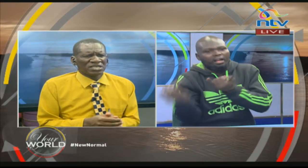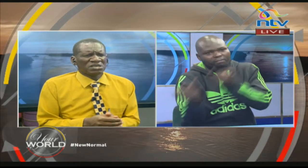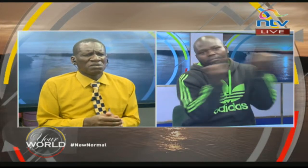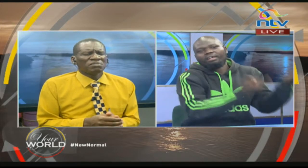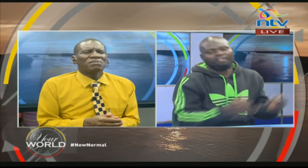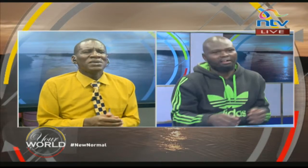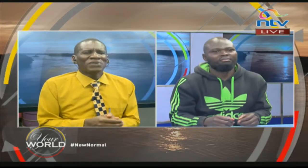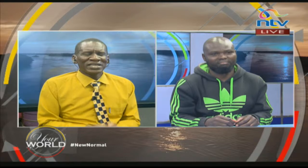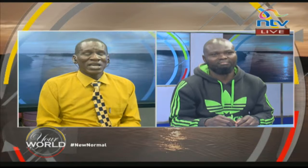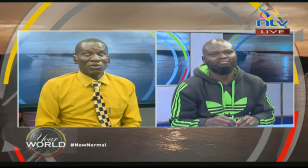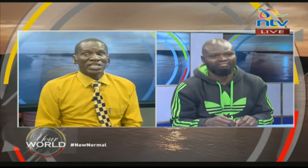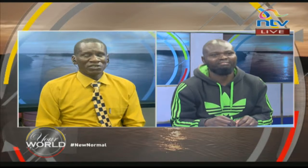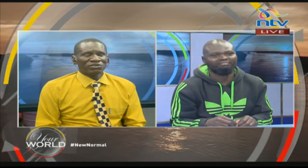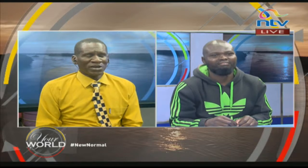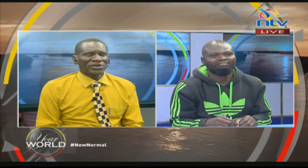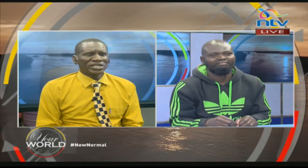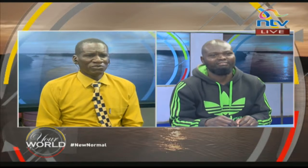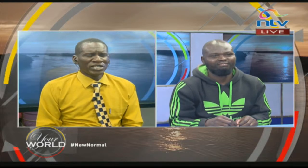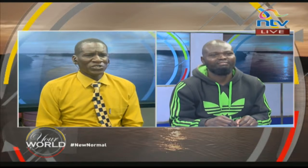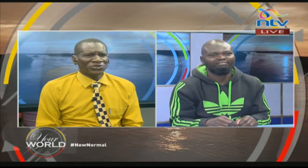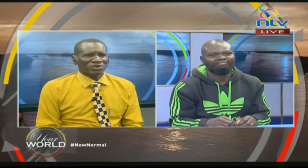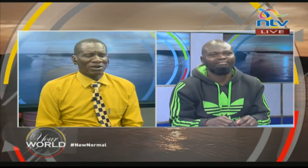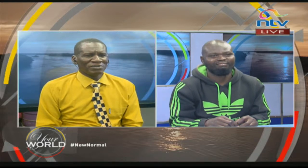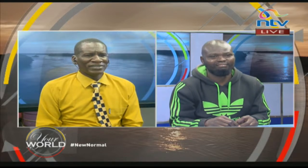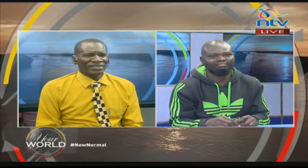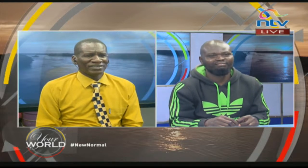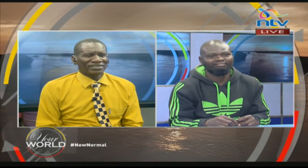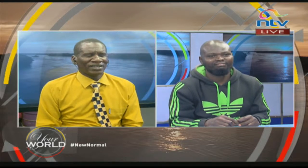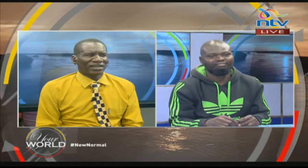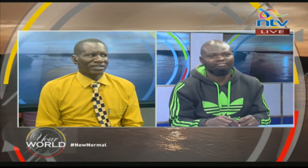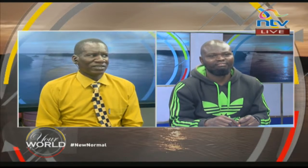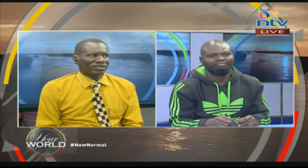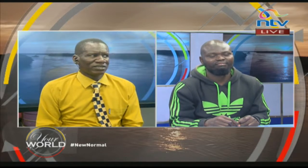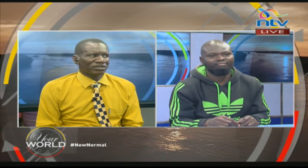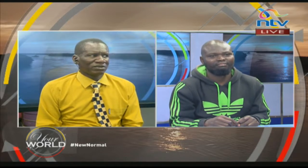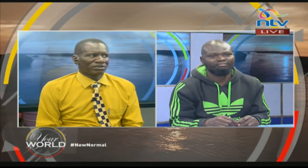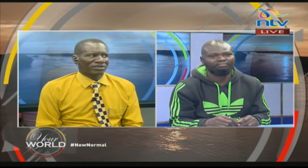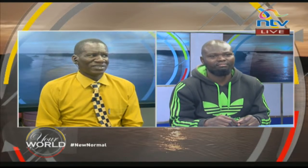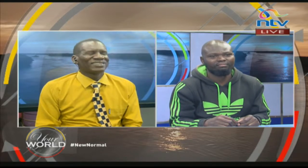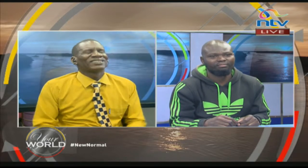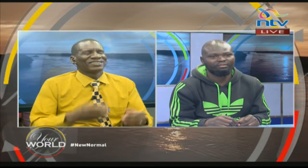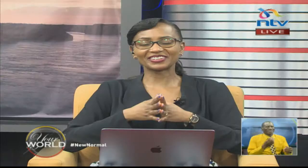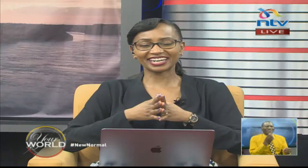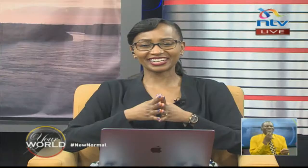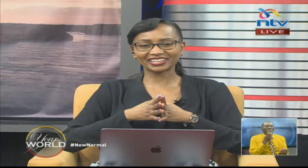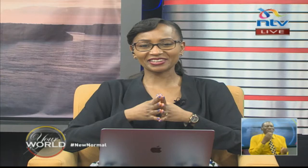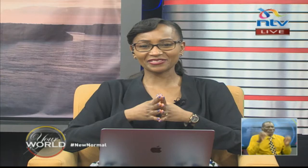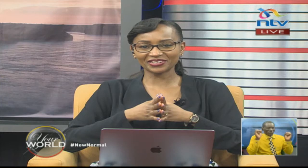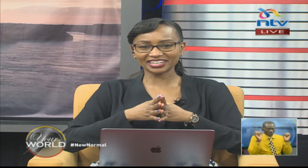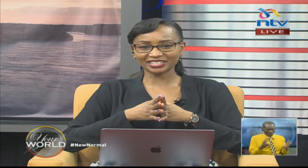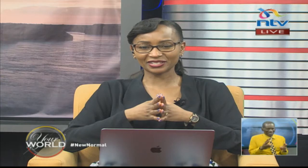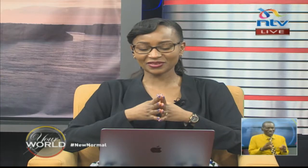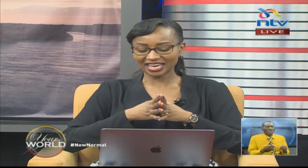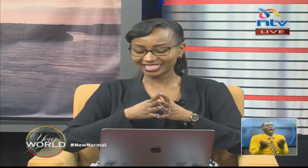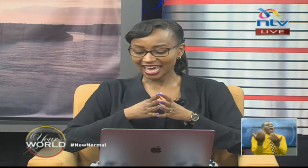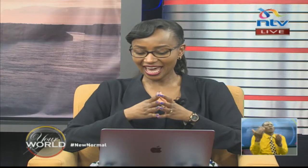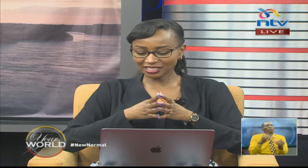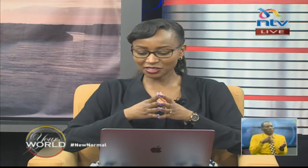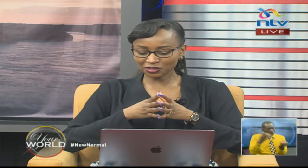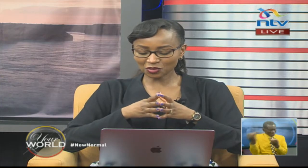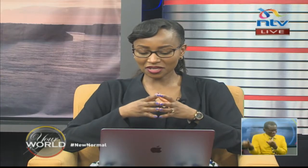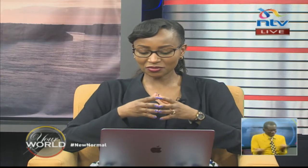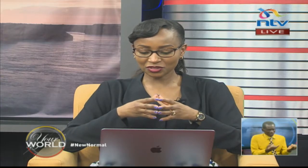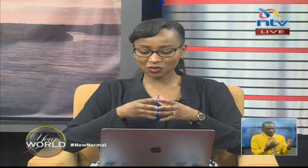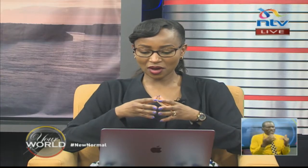business. Maybe one day I will invite you to our business, Gladys. All right, looking forward to that.